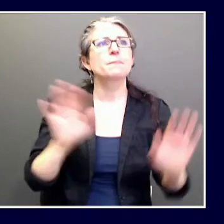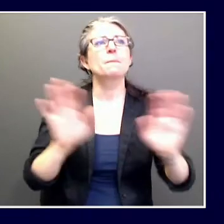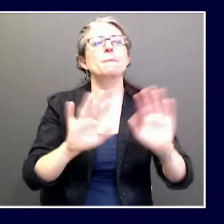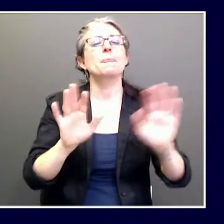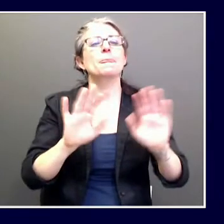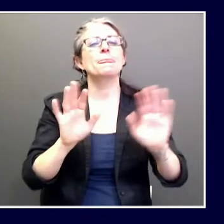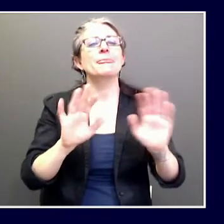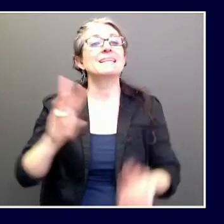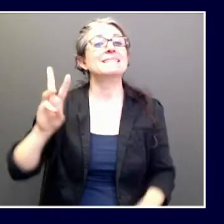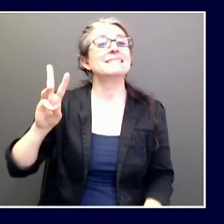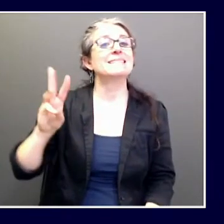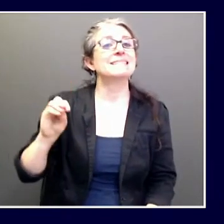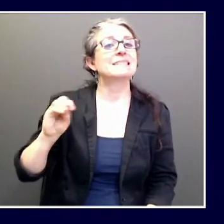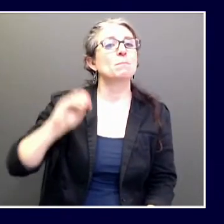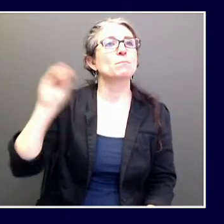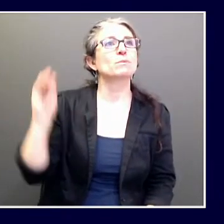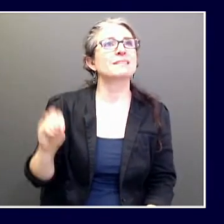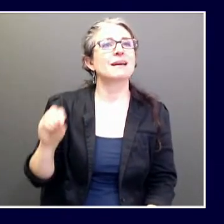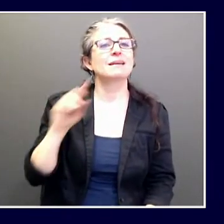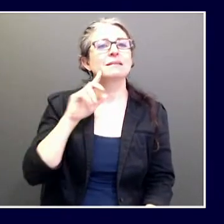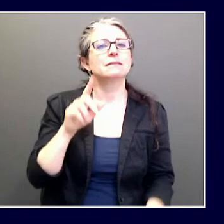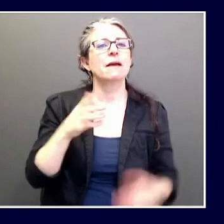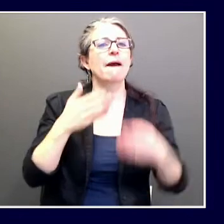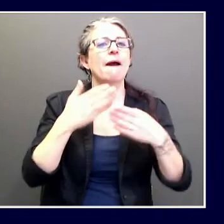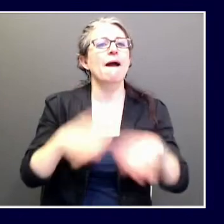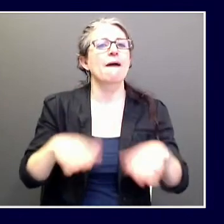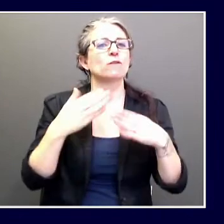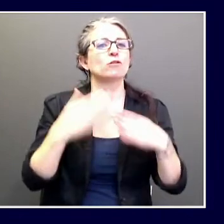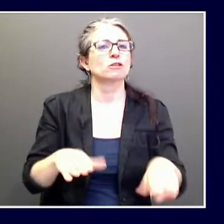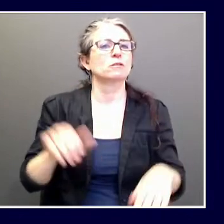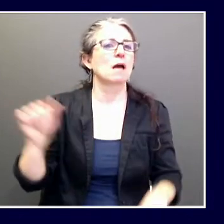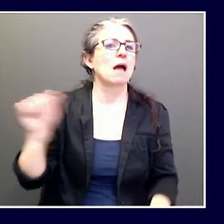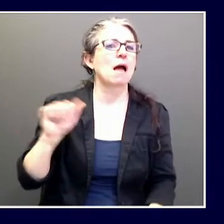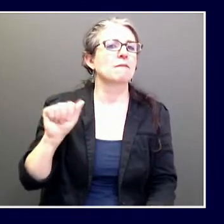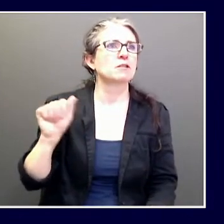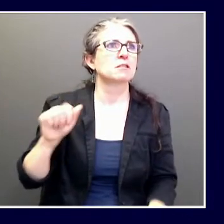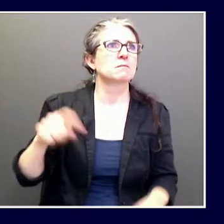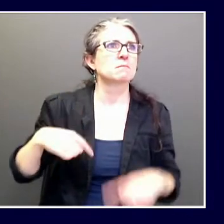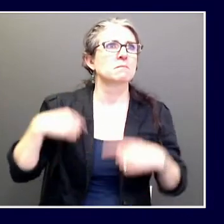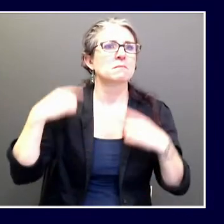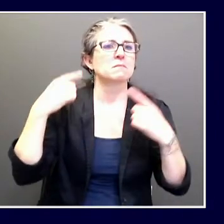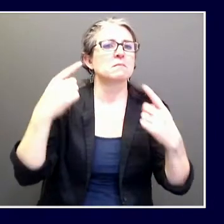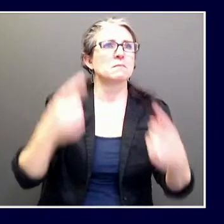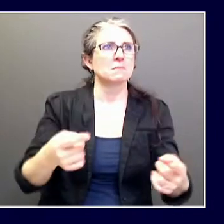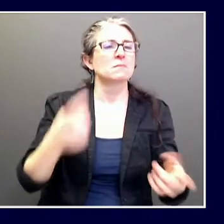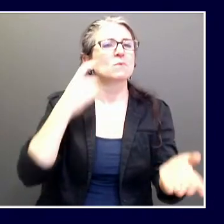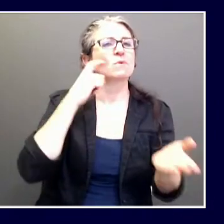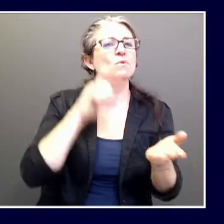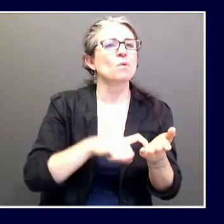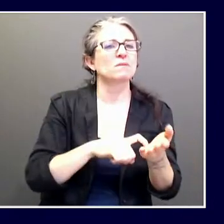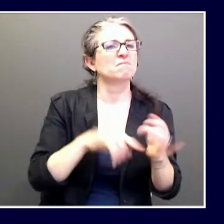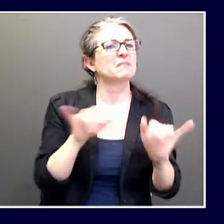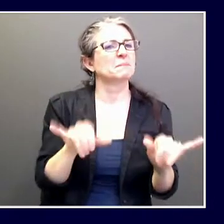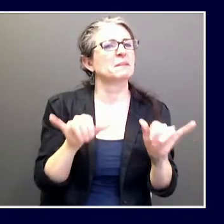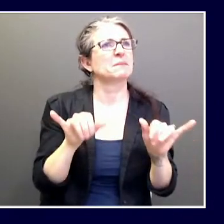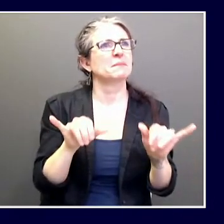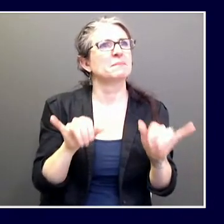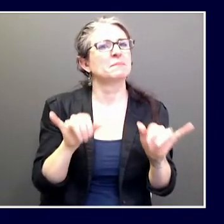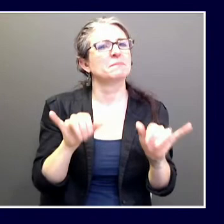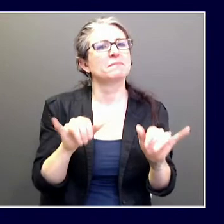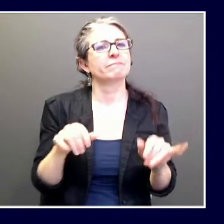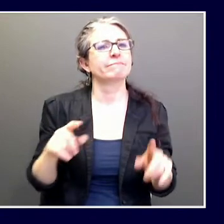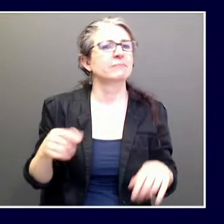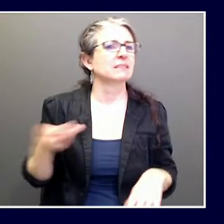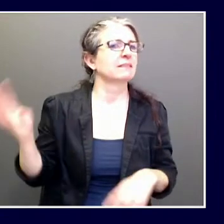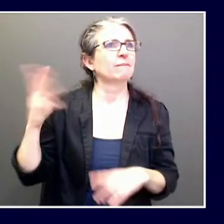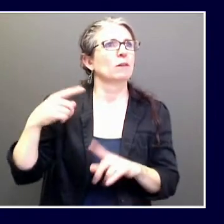really moved appreciably up or down in several weeks, actually several months now. So it's an average aggregate